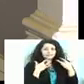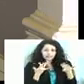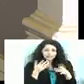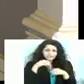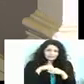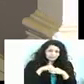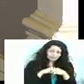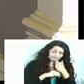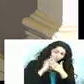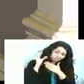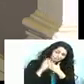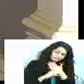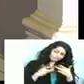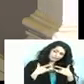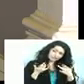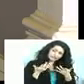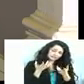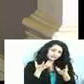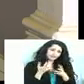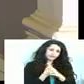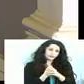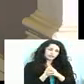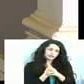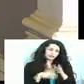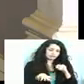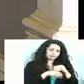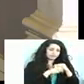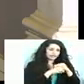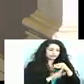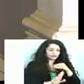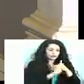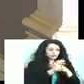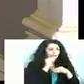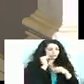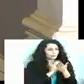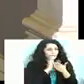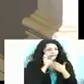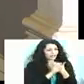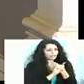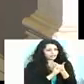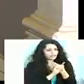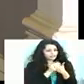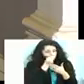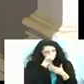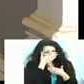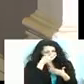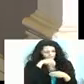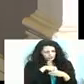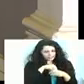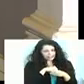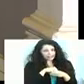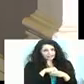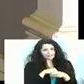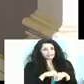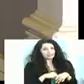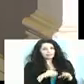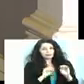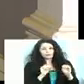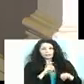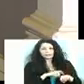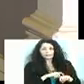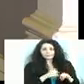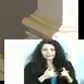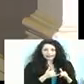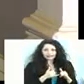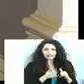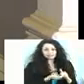and calendar events that we want to have you put on your calendar, so please do avail yourself of all of this information. And if you don't have time to do it today,